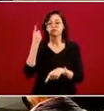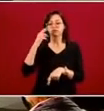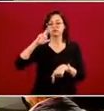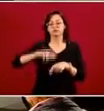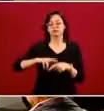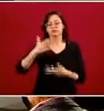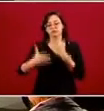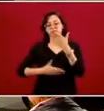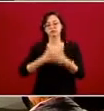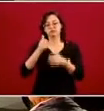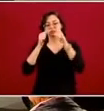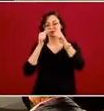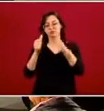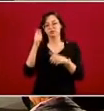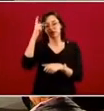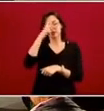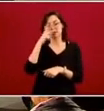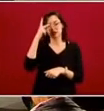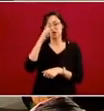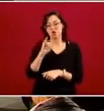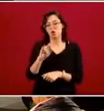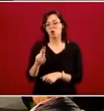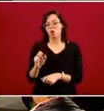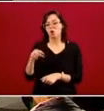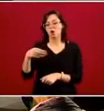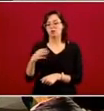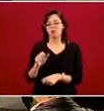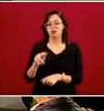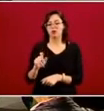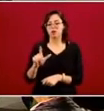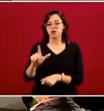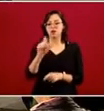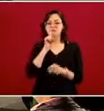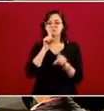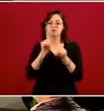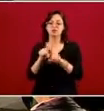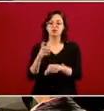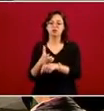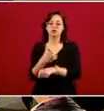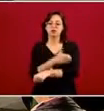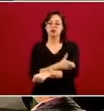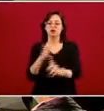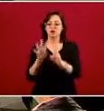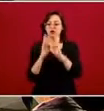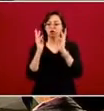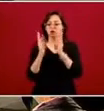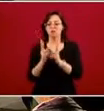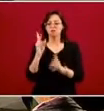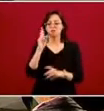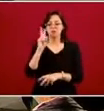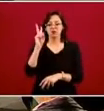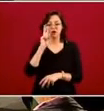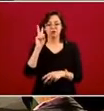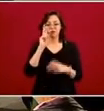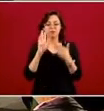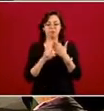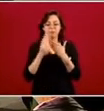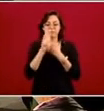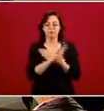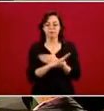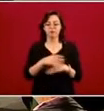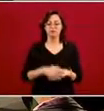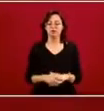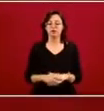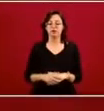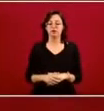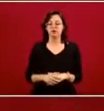hope. We've also had the intervention of Dr. Juan Manuel Quijada and our colleagues in the